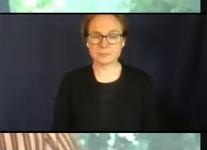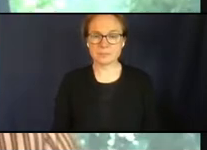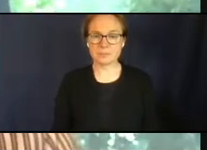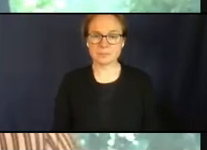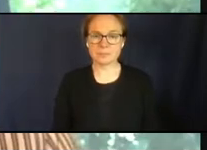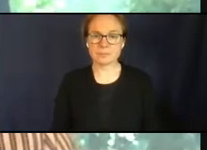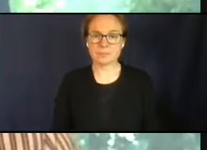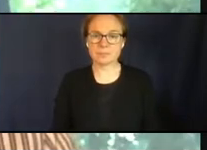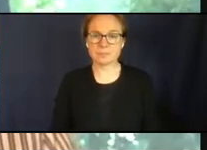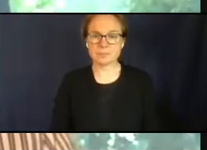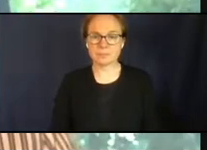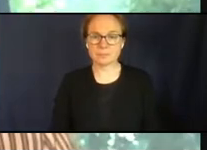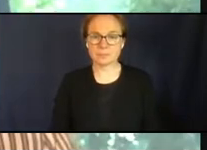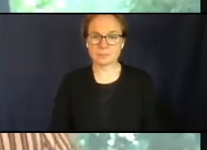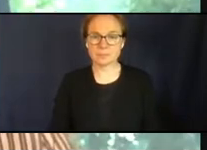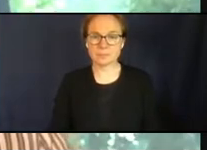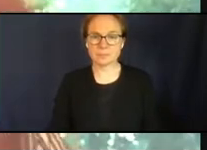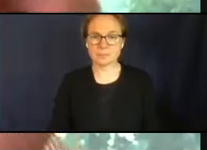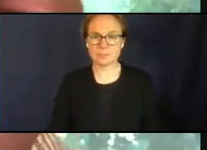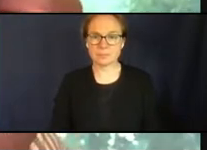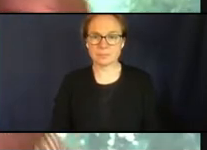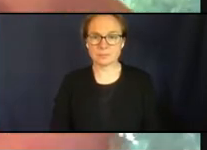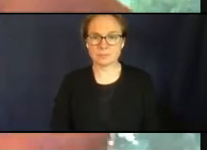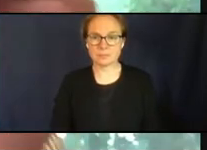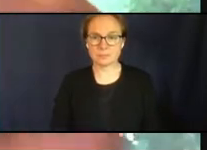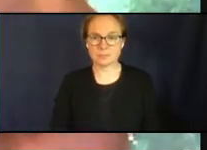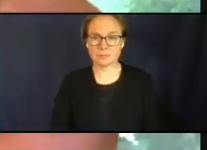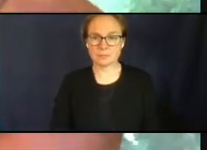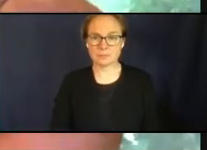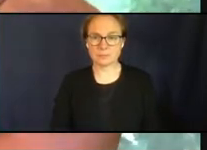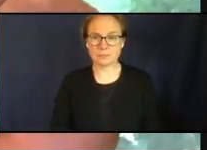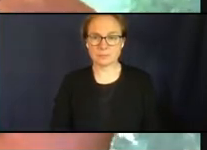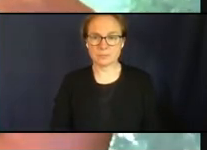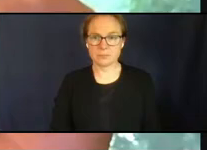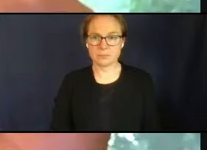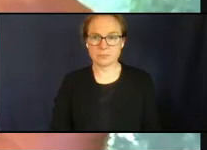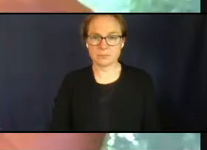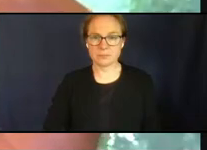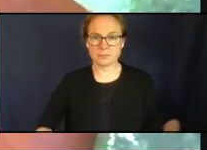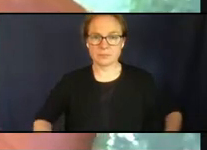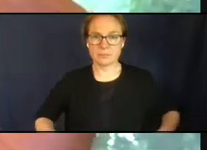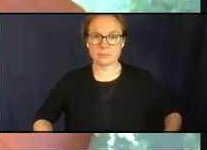did she say that DEI and anti-racism are unfunded?